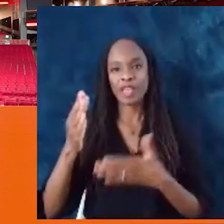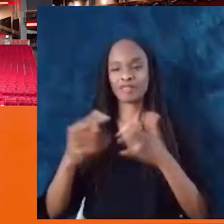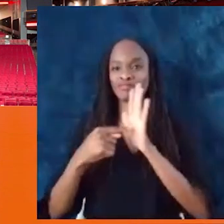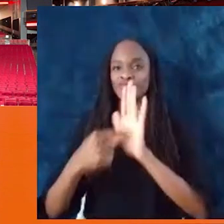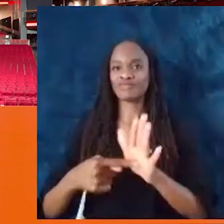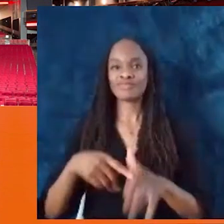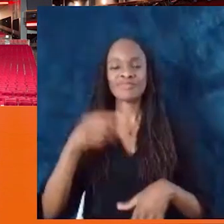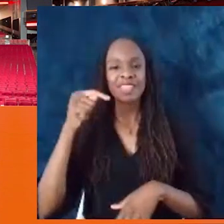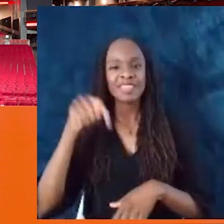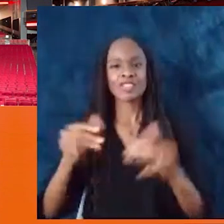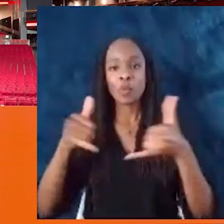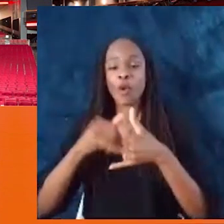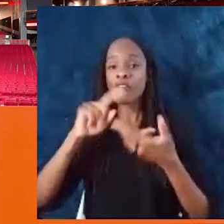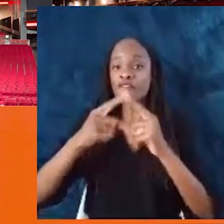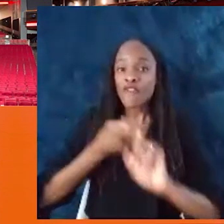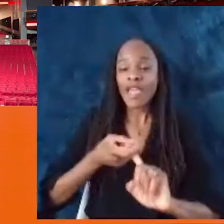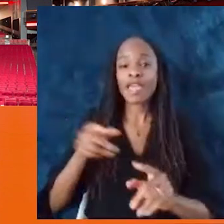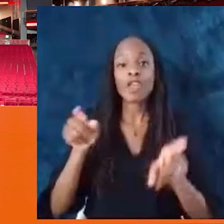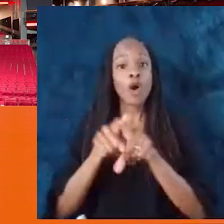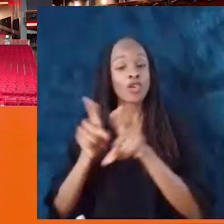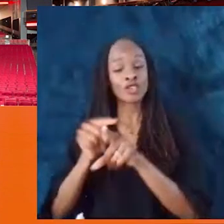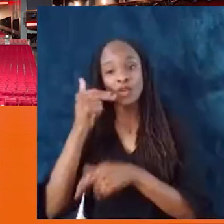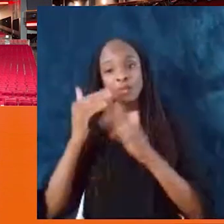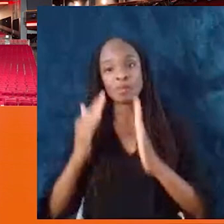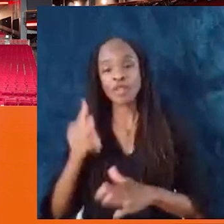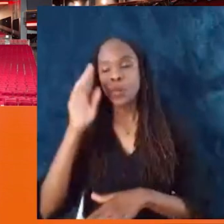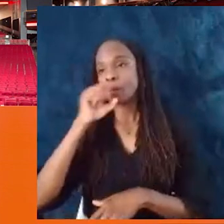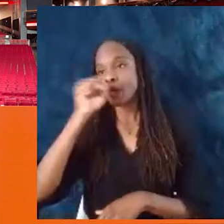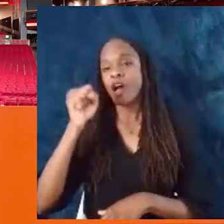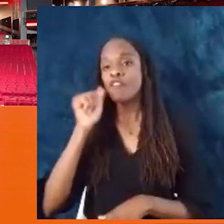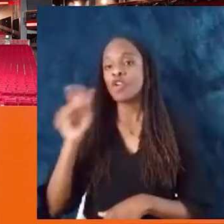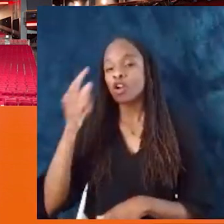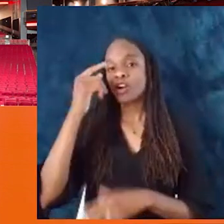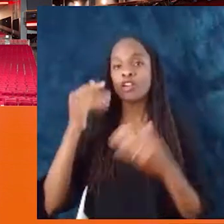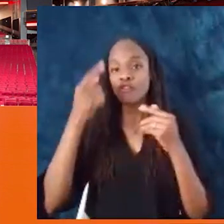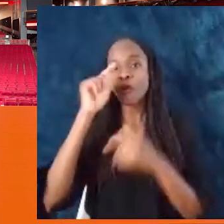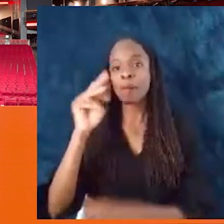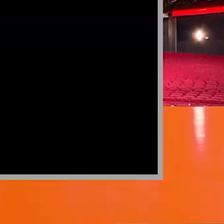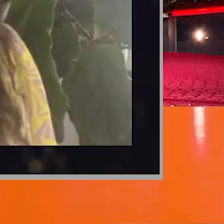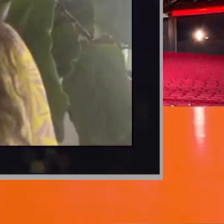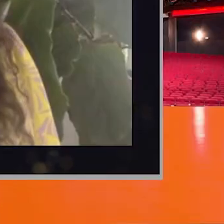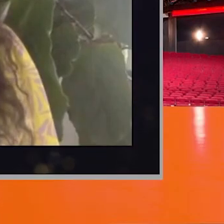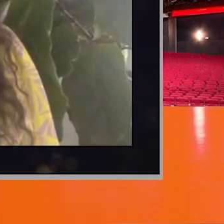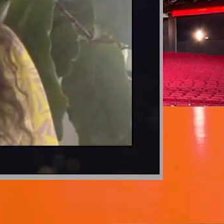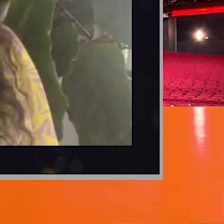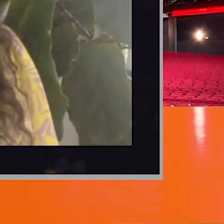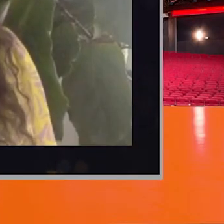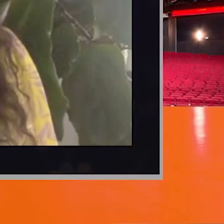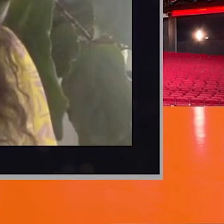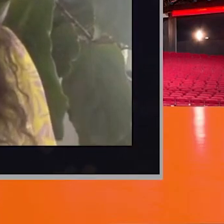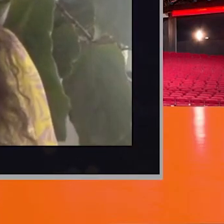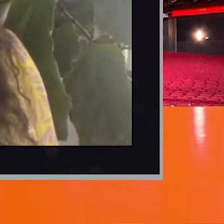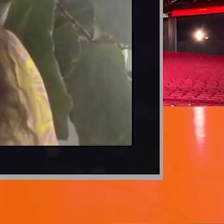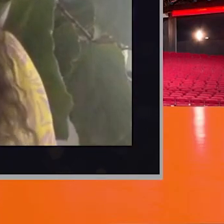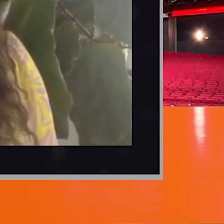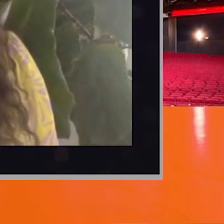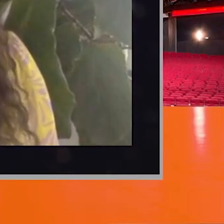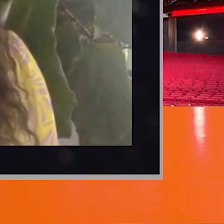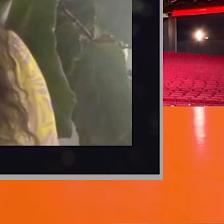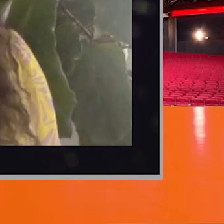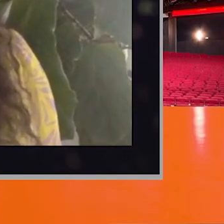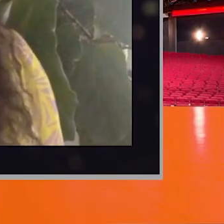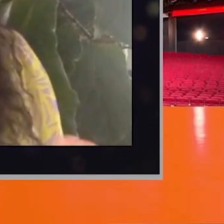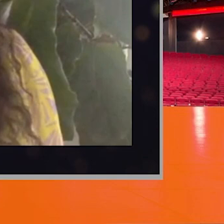friend. She's a fellow comedian. You're going to love her. Keep it going for Michelle Buteau. Thanks, Nick. And shout out to all